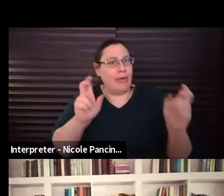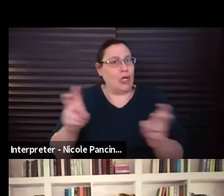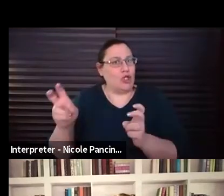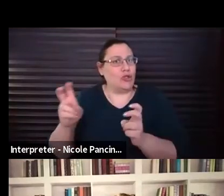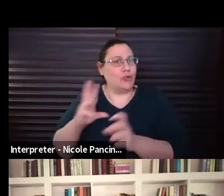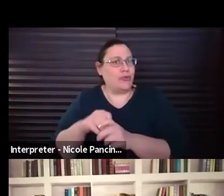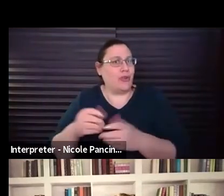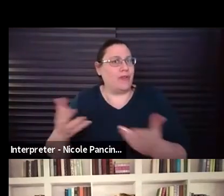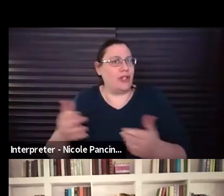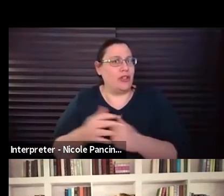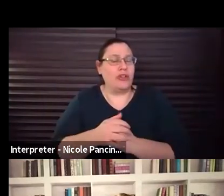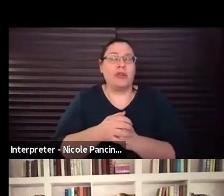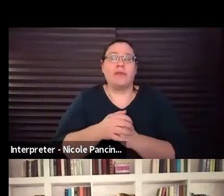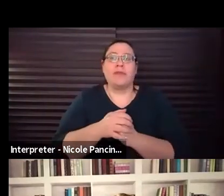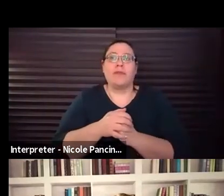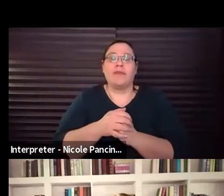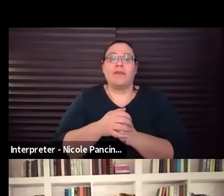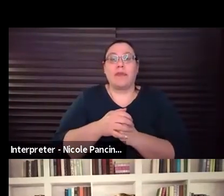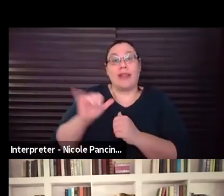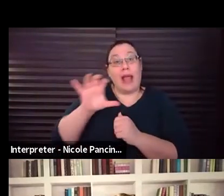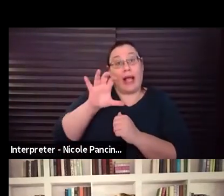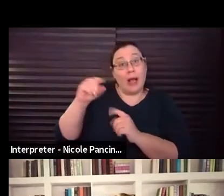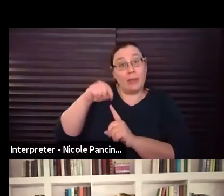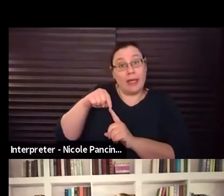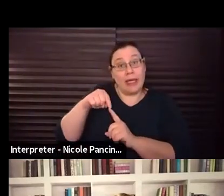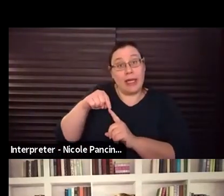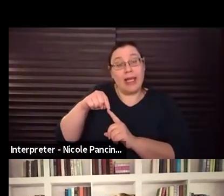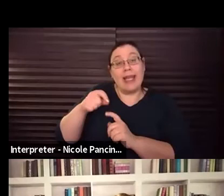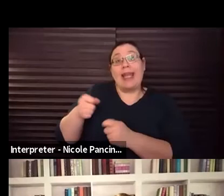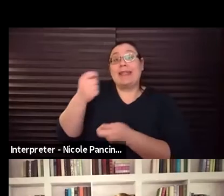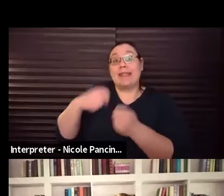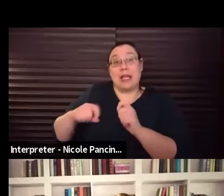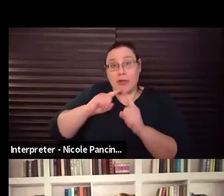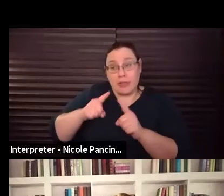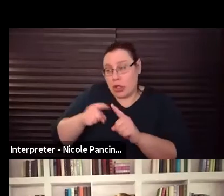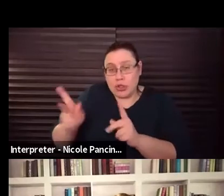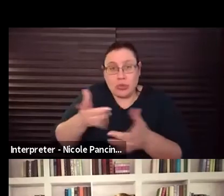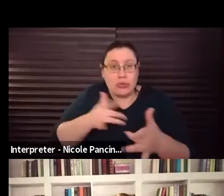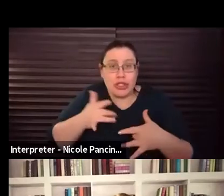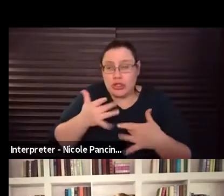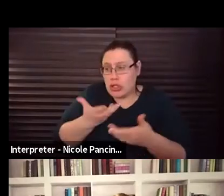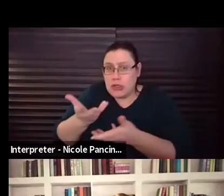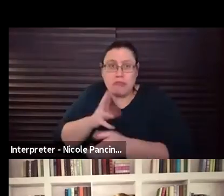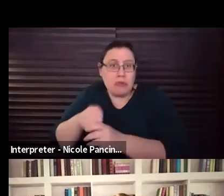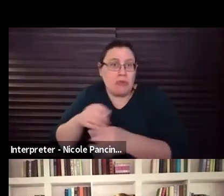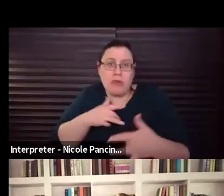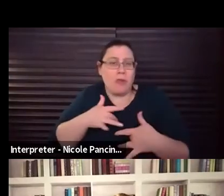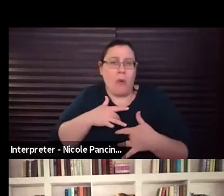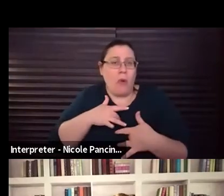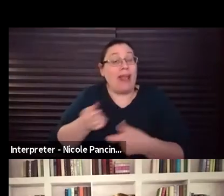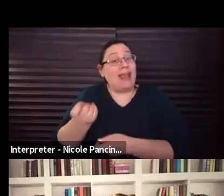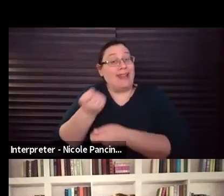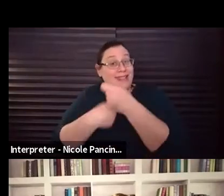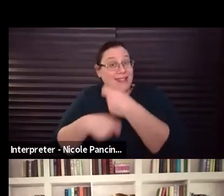here. And the company, instead of trying to respond those concerns, instead of trying to engage in some of those concerns, has been